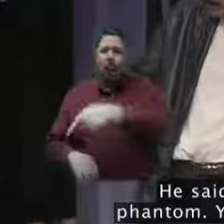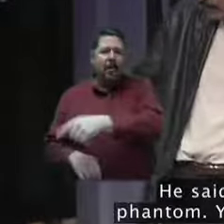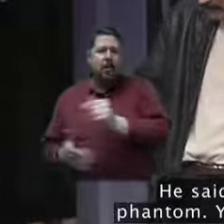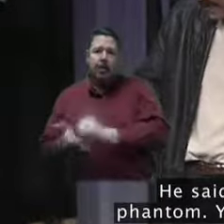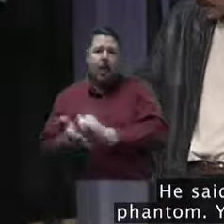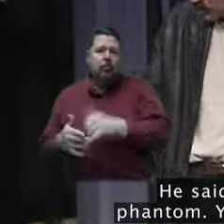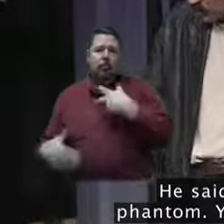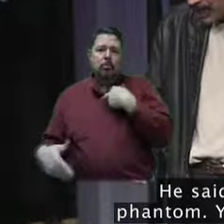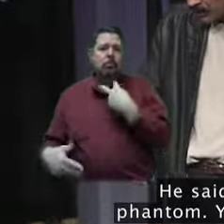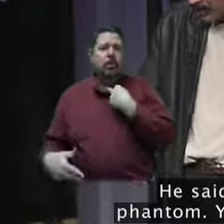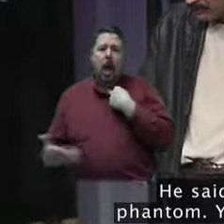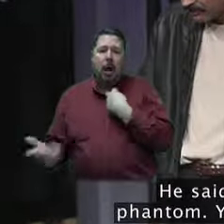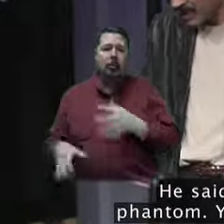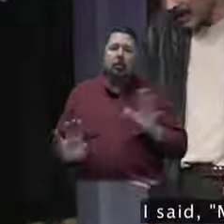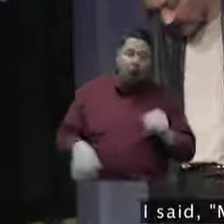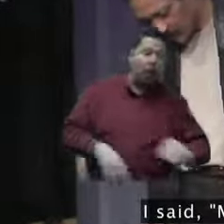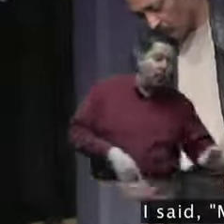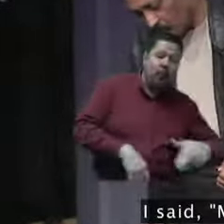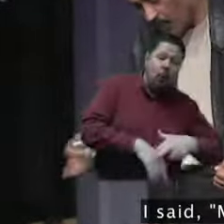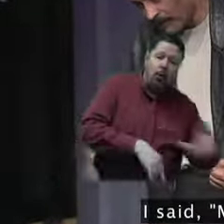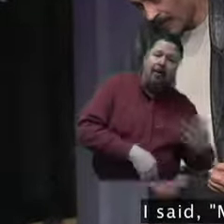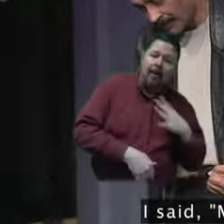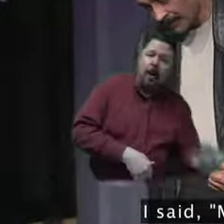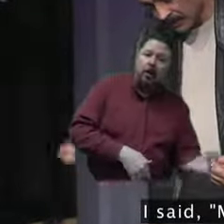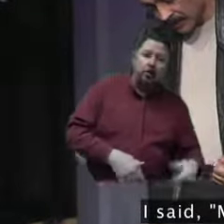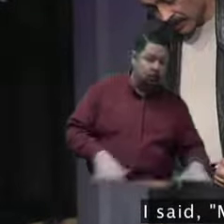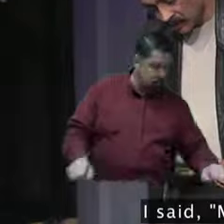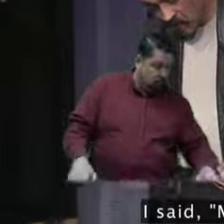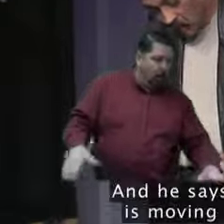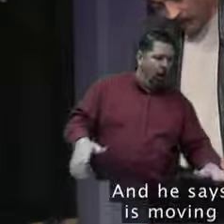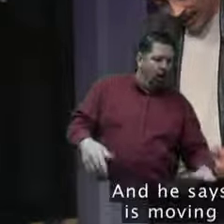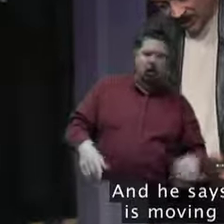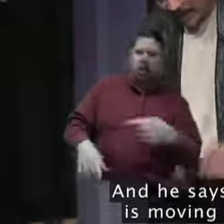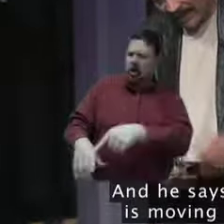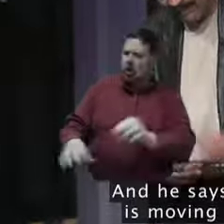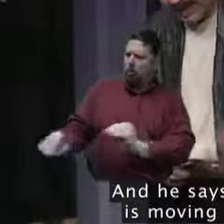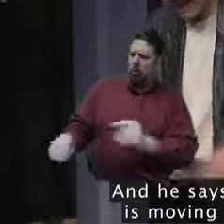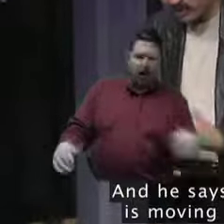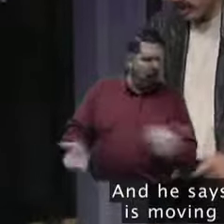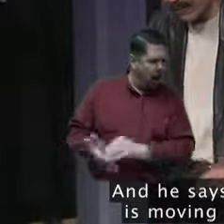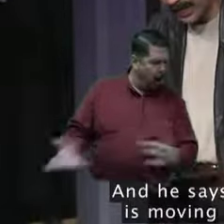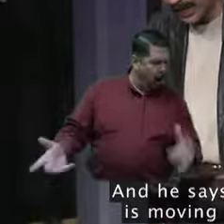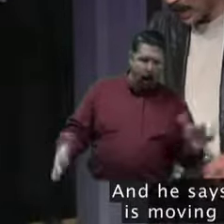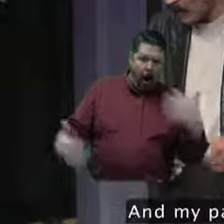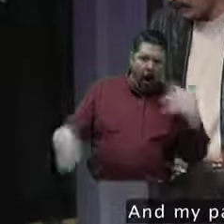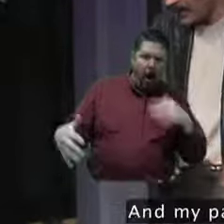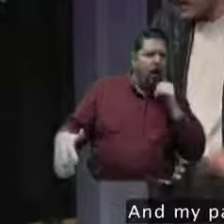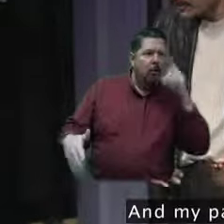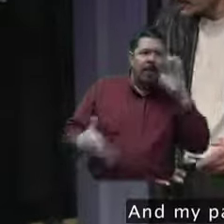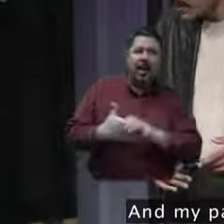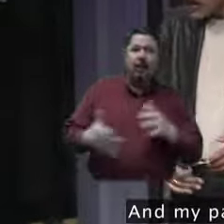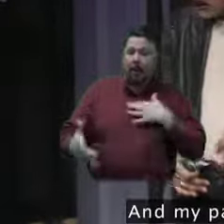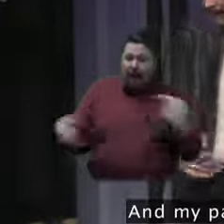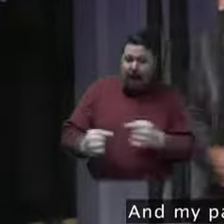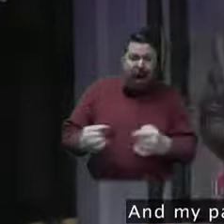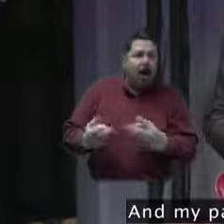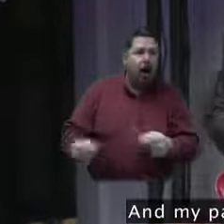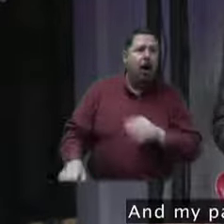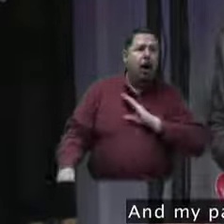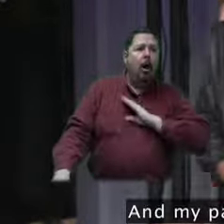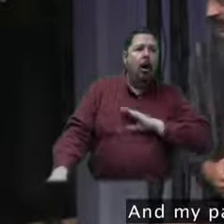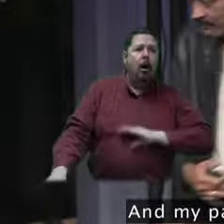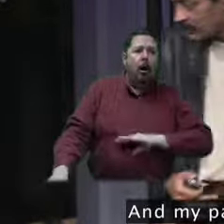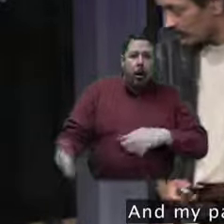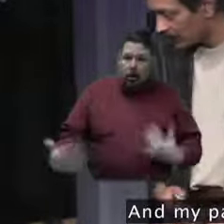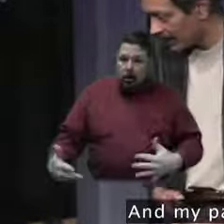said, oh, I can't move my phantom, you know that, it's painful. I said, move your normal hand. And he says, oh my God, my phantom is moving again, I don't believe this, and my pain